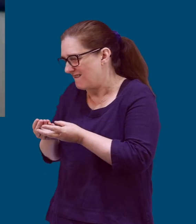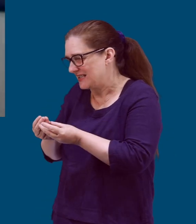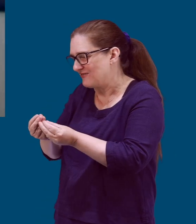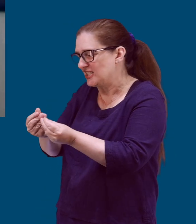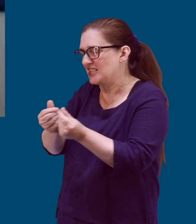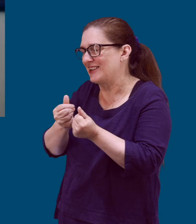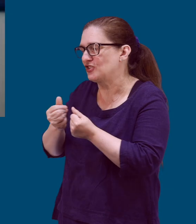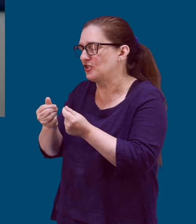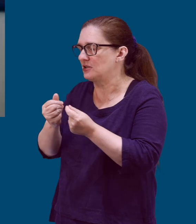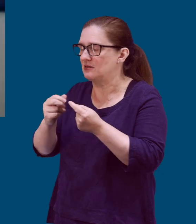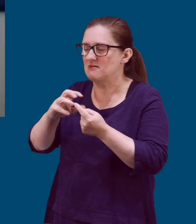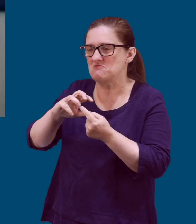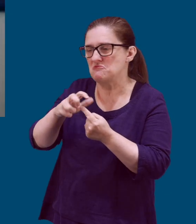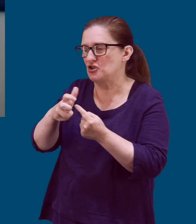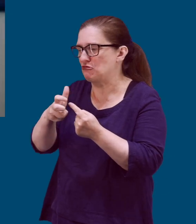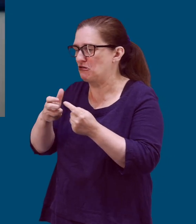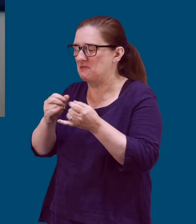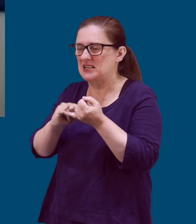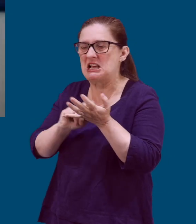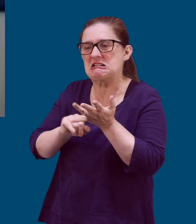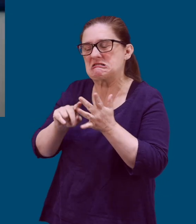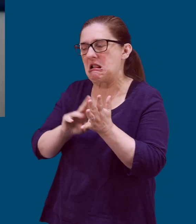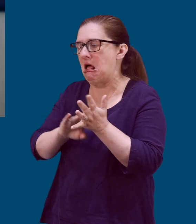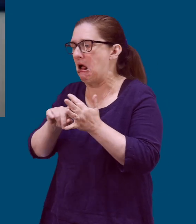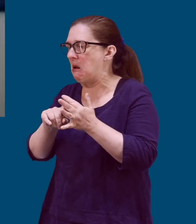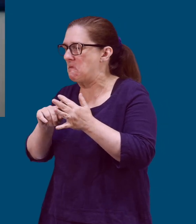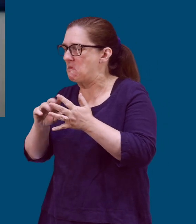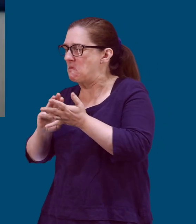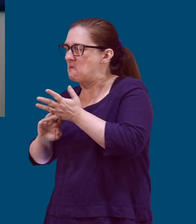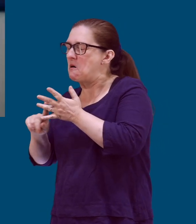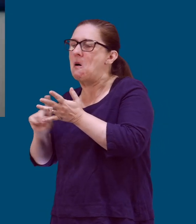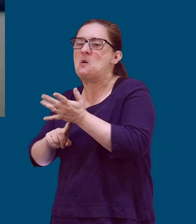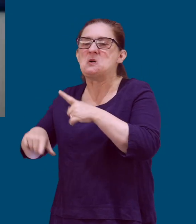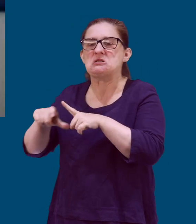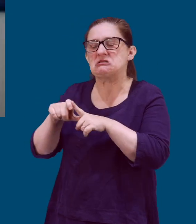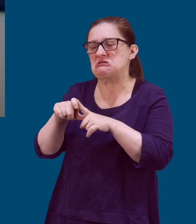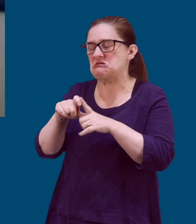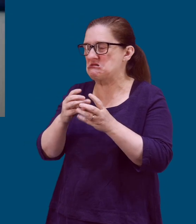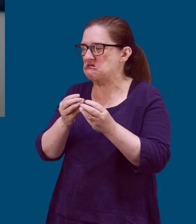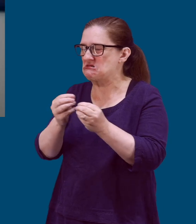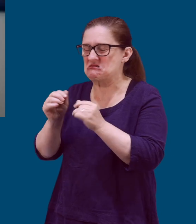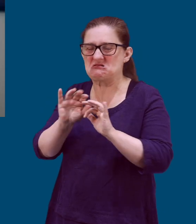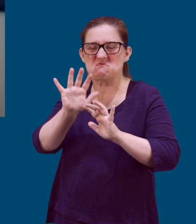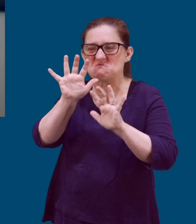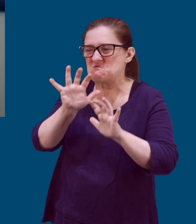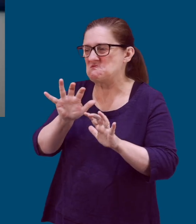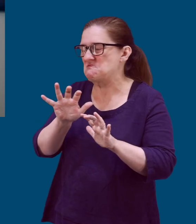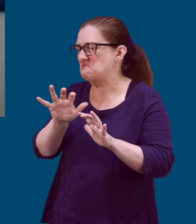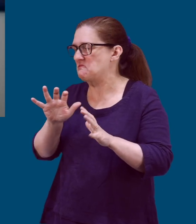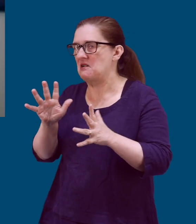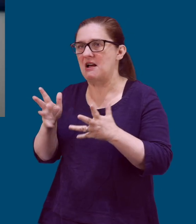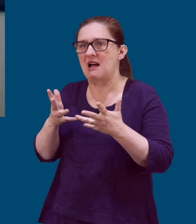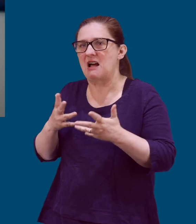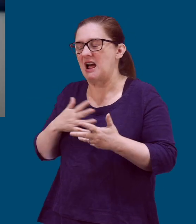textures, mushrooms, slime mold, bip, or how I learned to stop worrying and love the